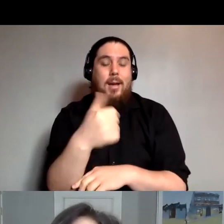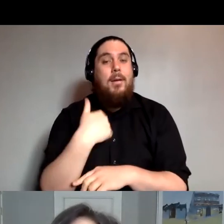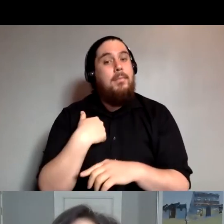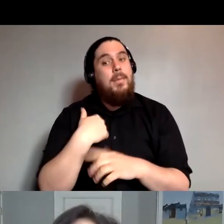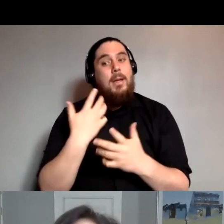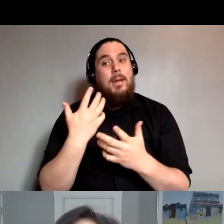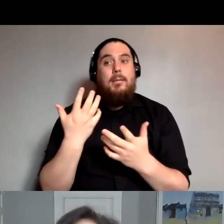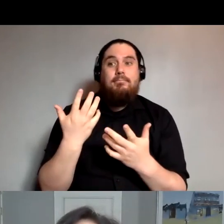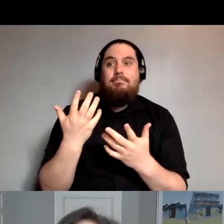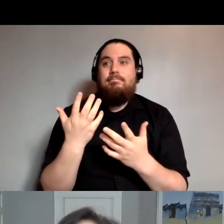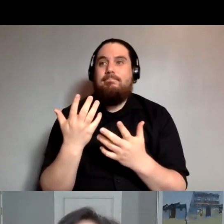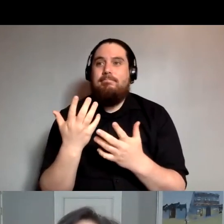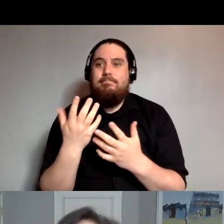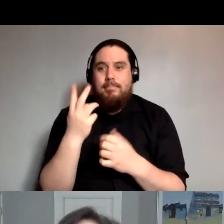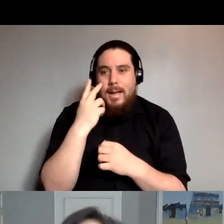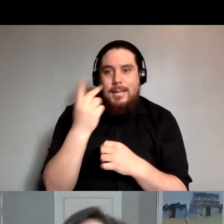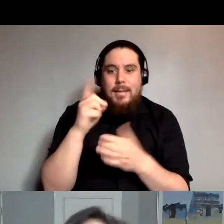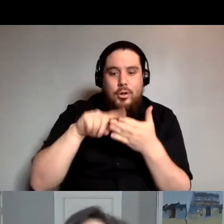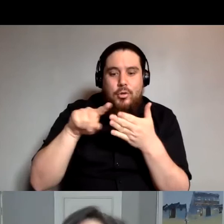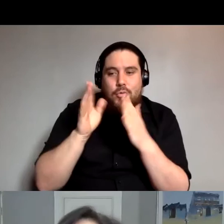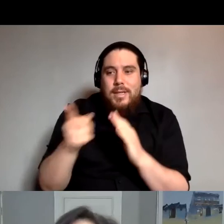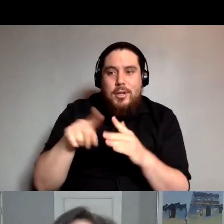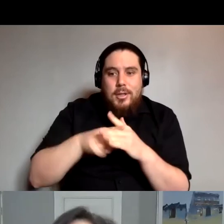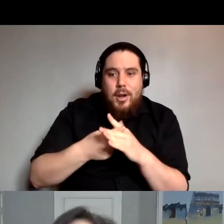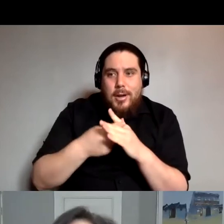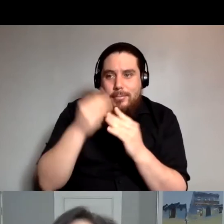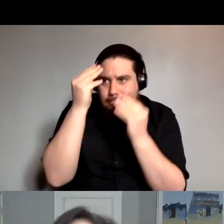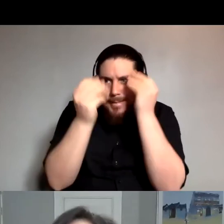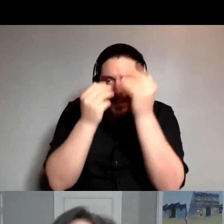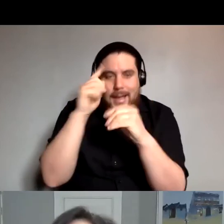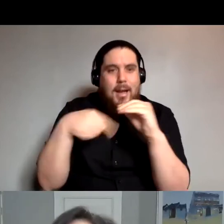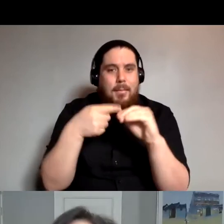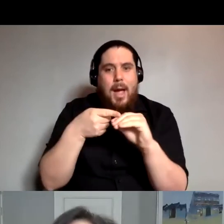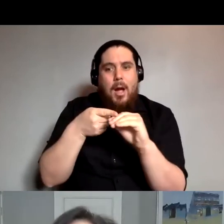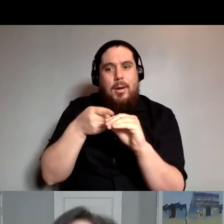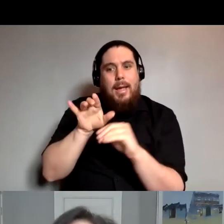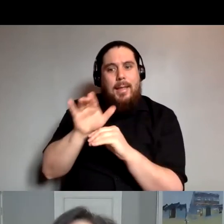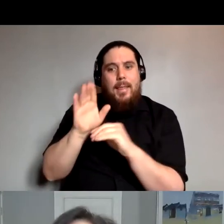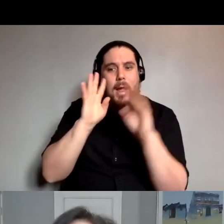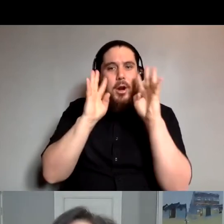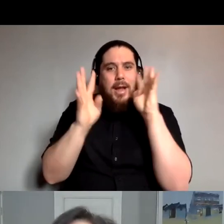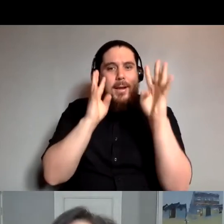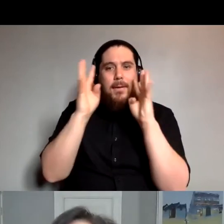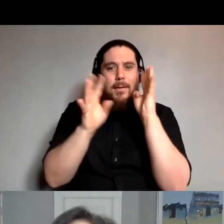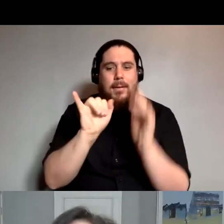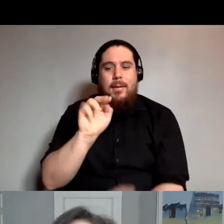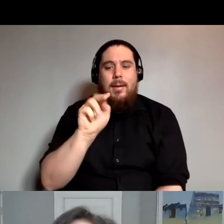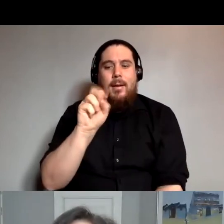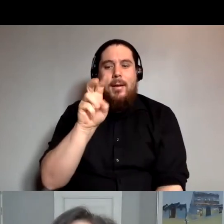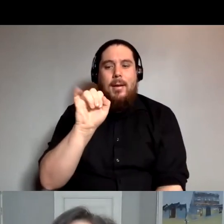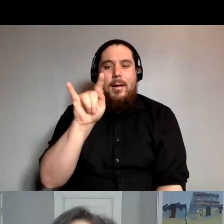starting to think about this in the innovation space. And we've certainly looked at some partners and